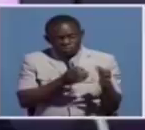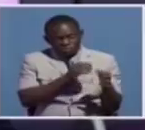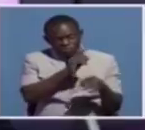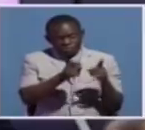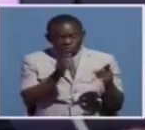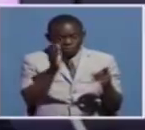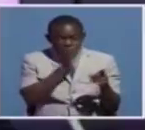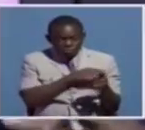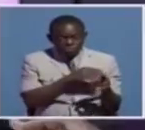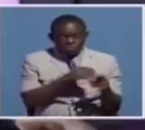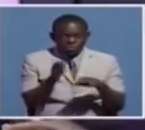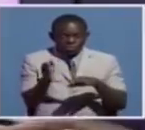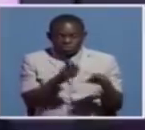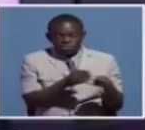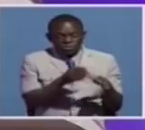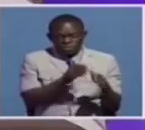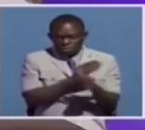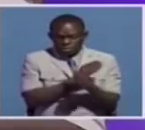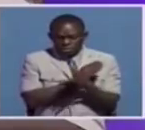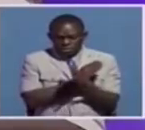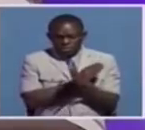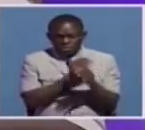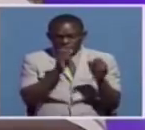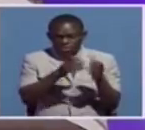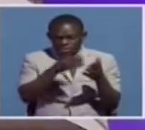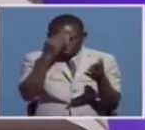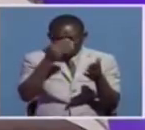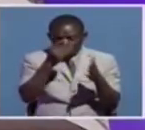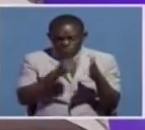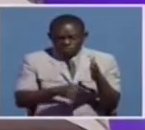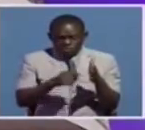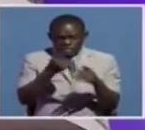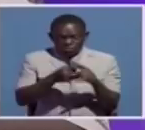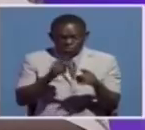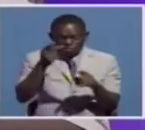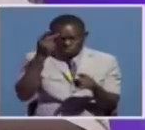I think the biggest thing, not to talk politics, but the biggest thing is that